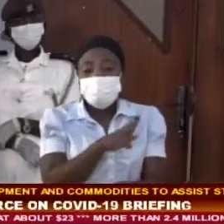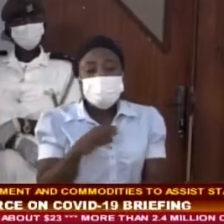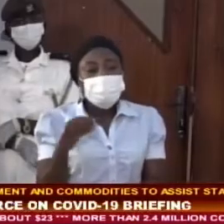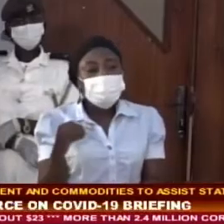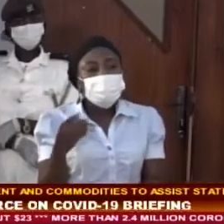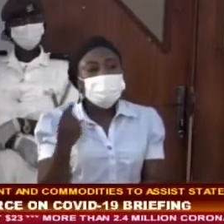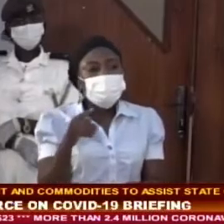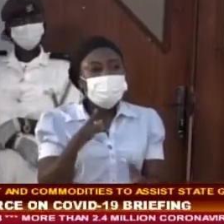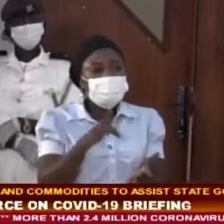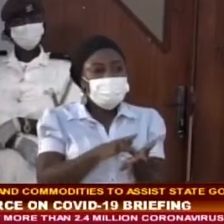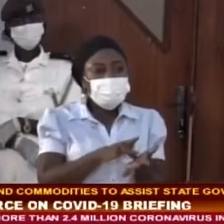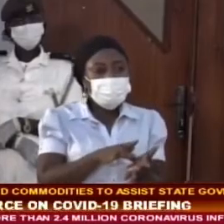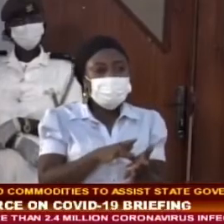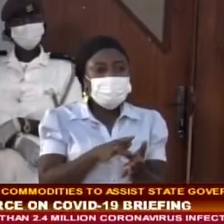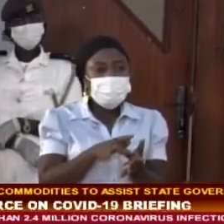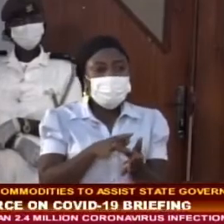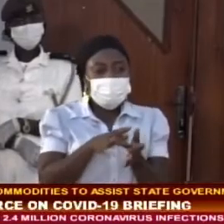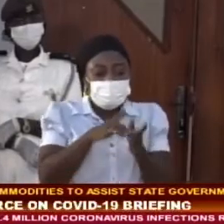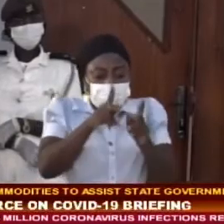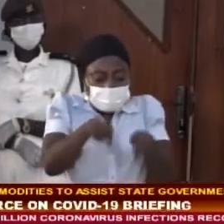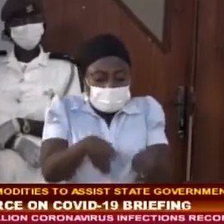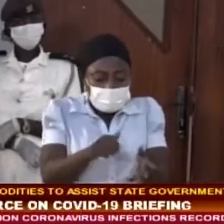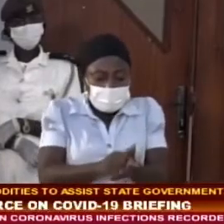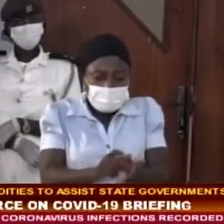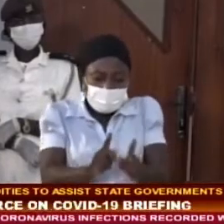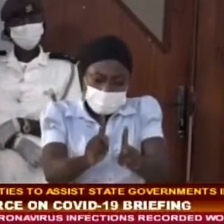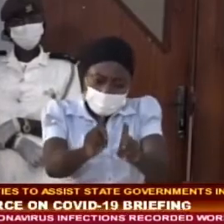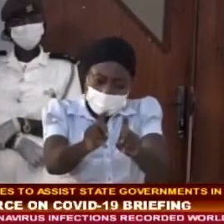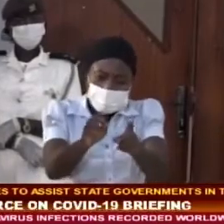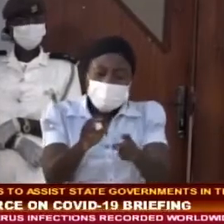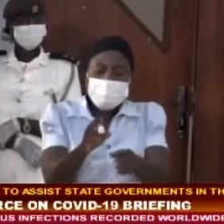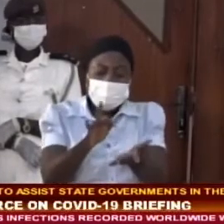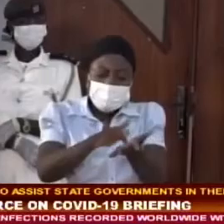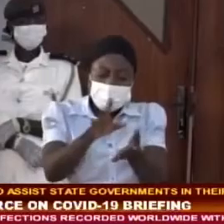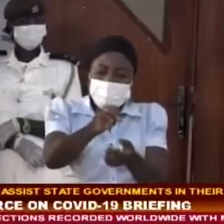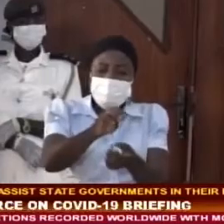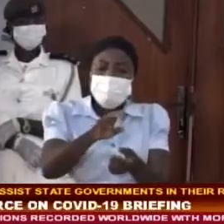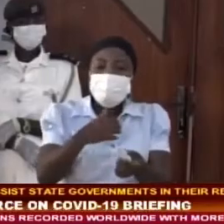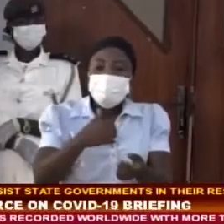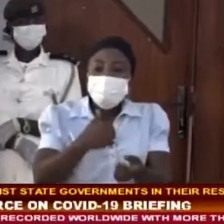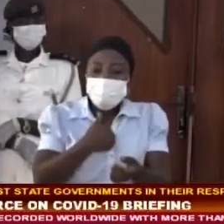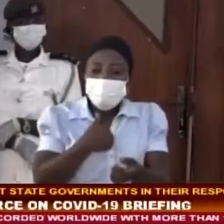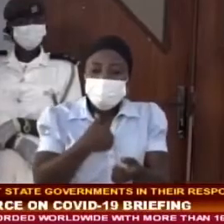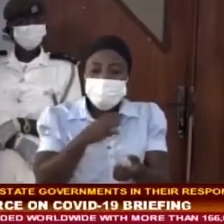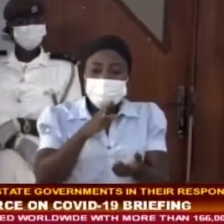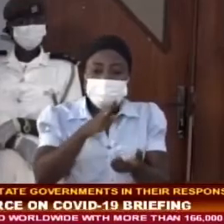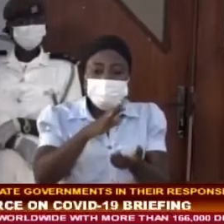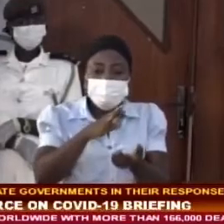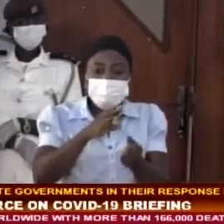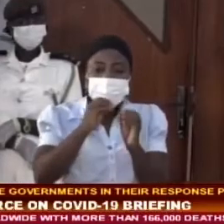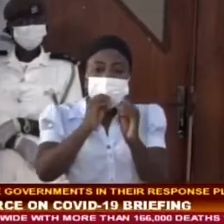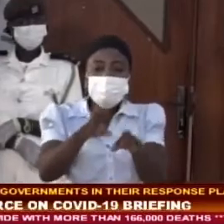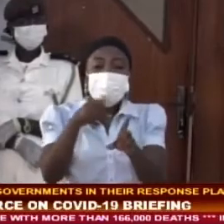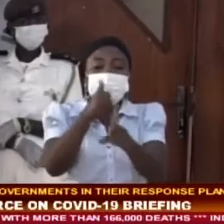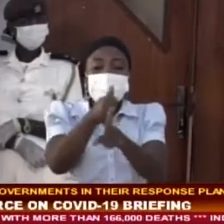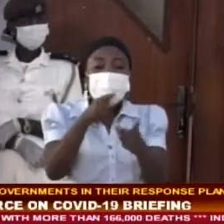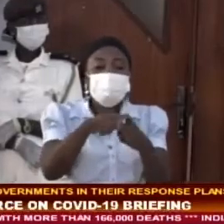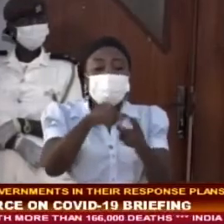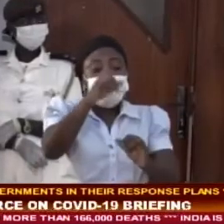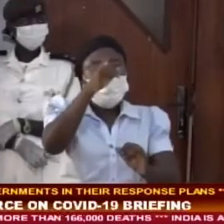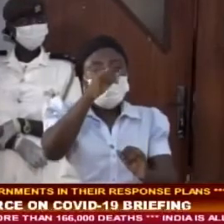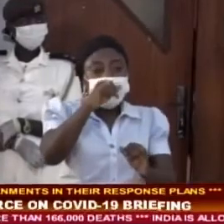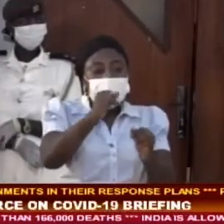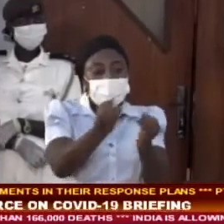the medical personnel that attended to him before his death have been in self-isolation. They have tried